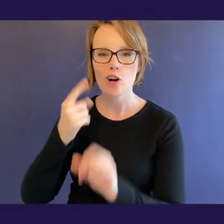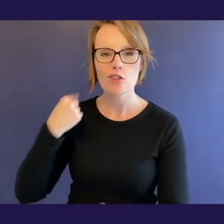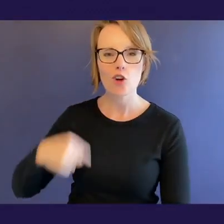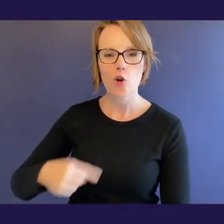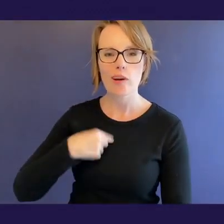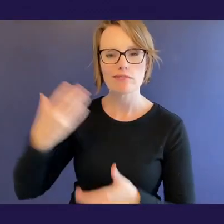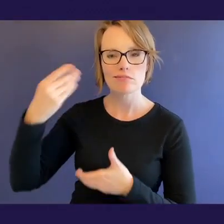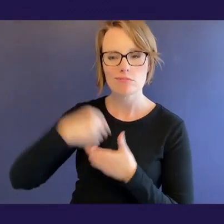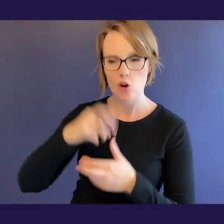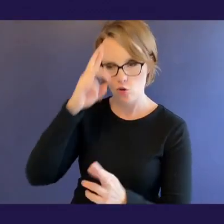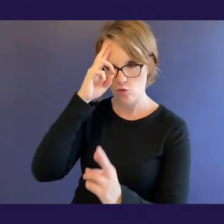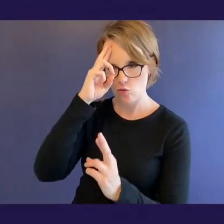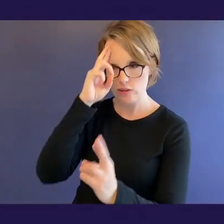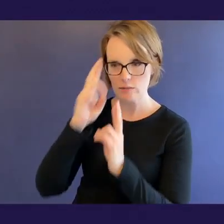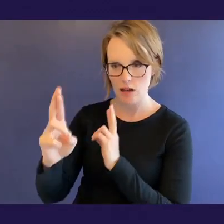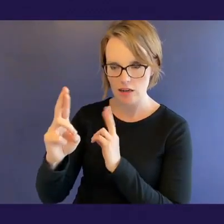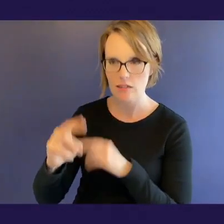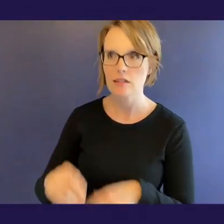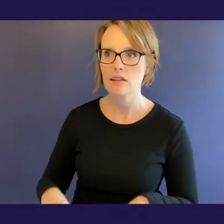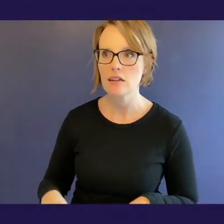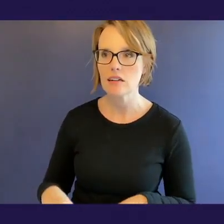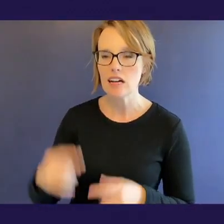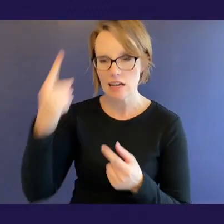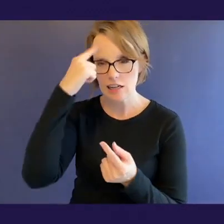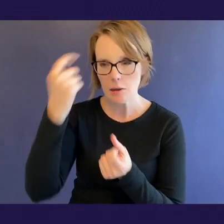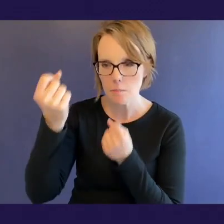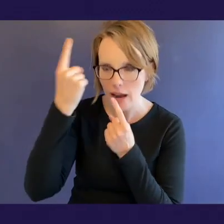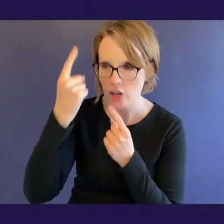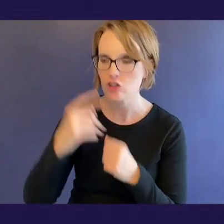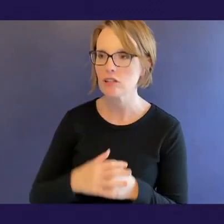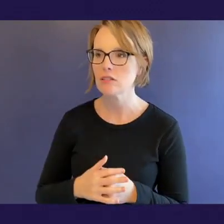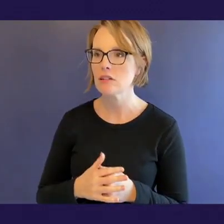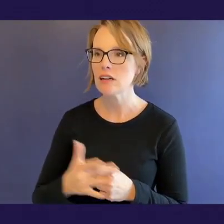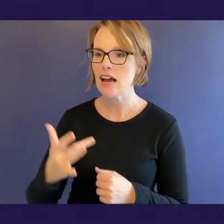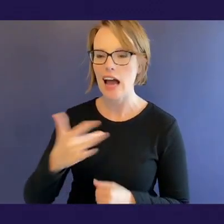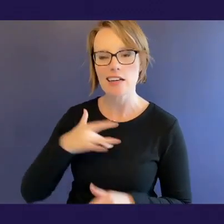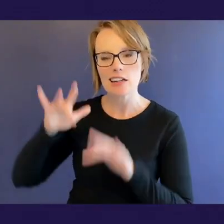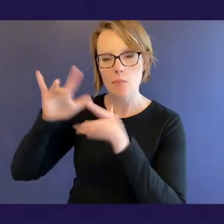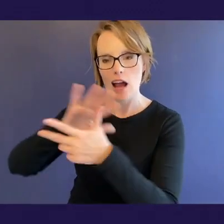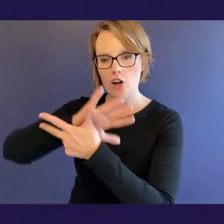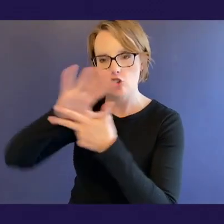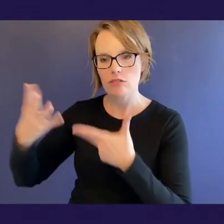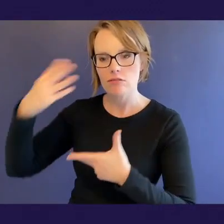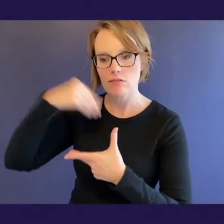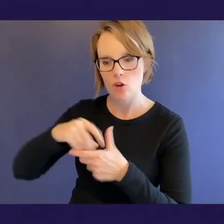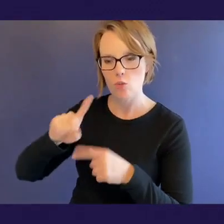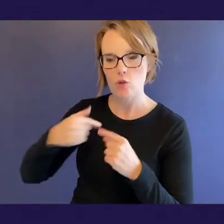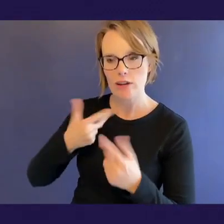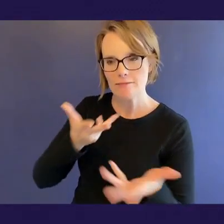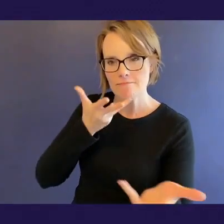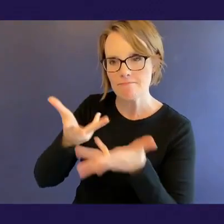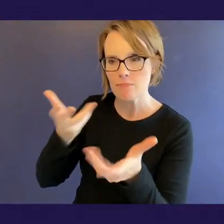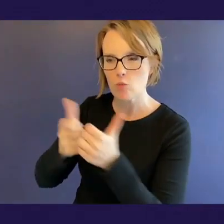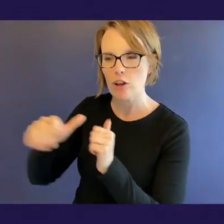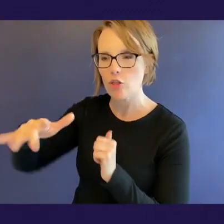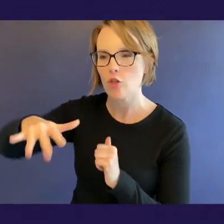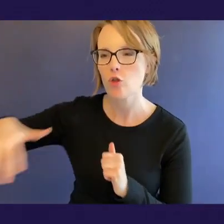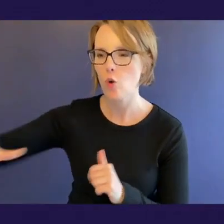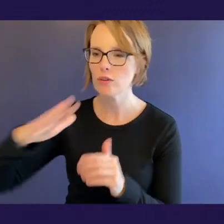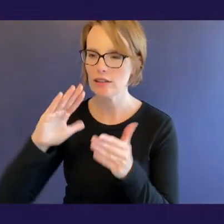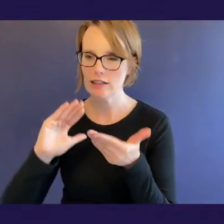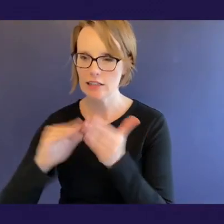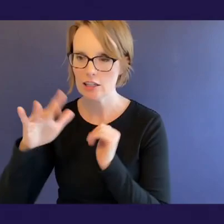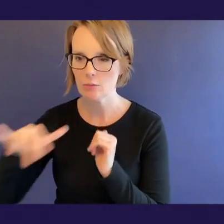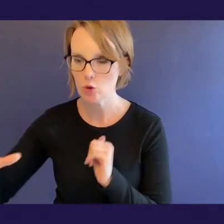and we would have the word compassion used, which means acknowledging the needs and concerns of those communities. And along those